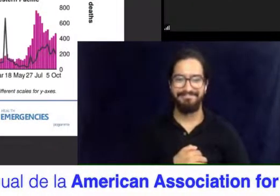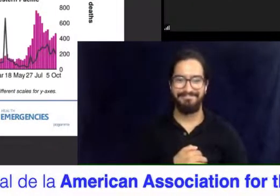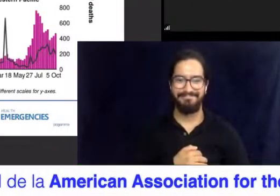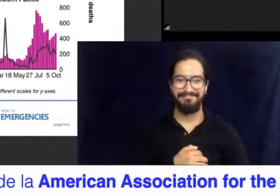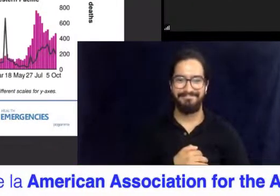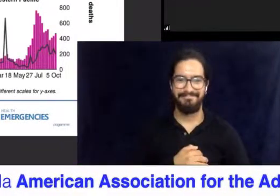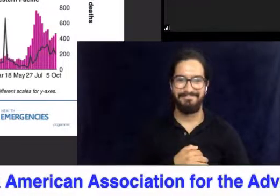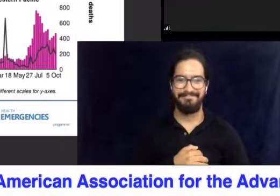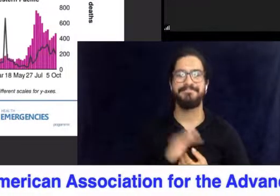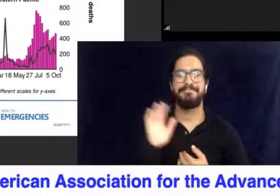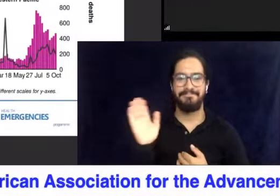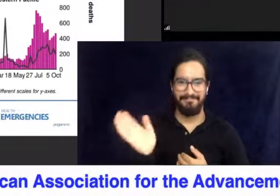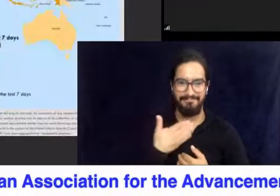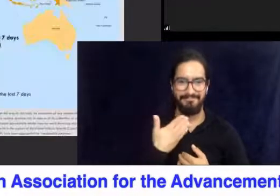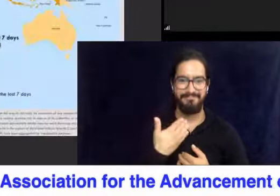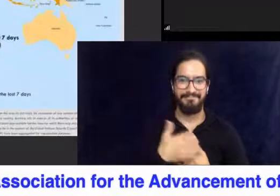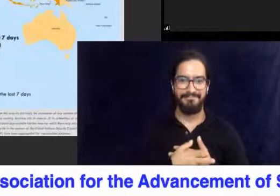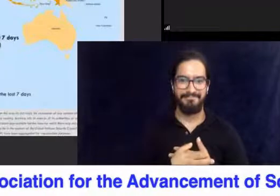Next.